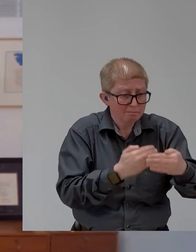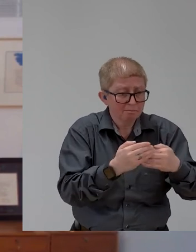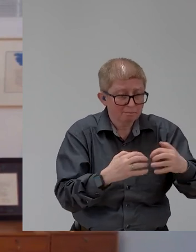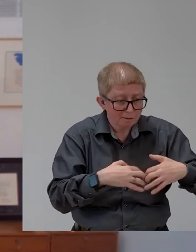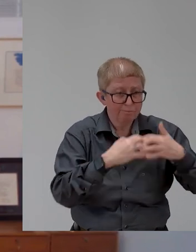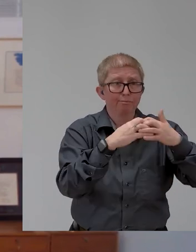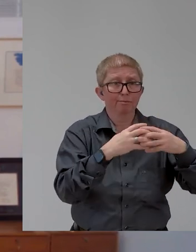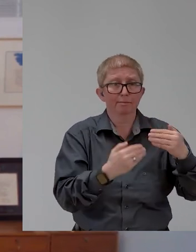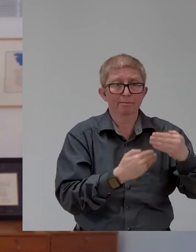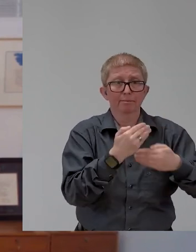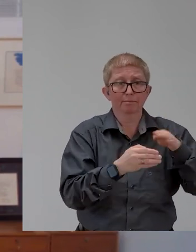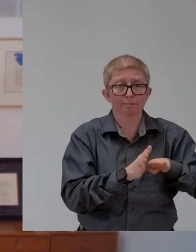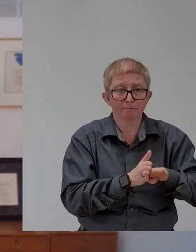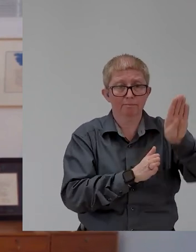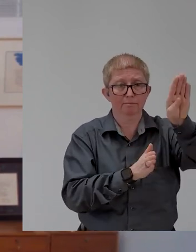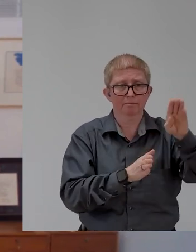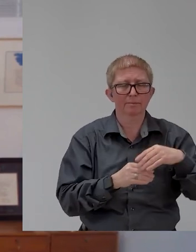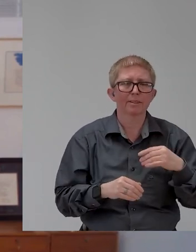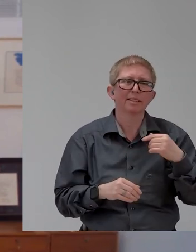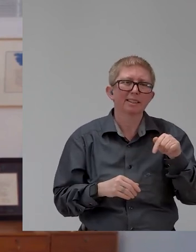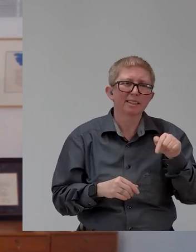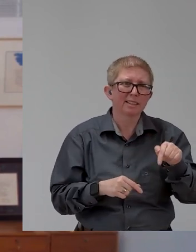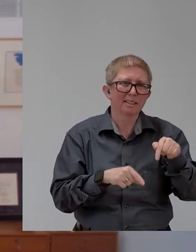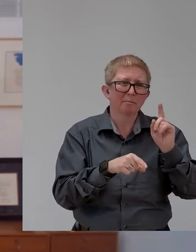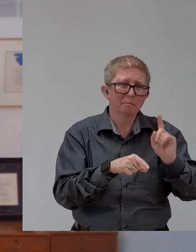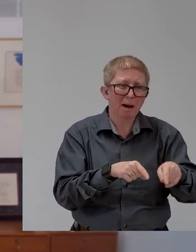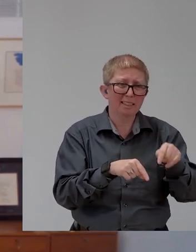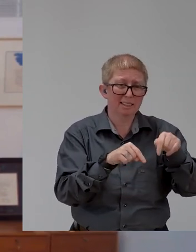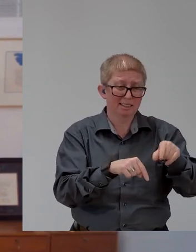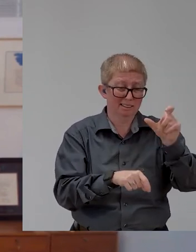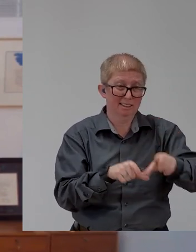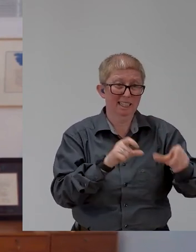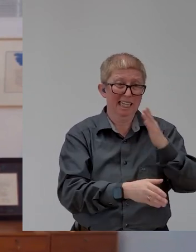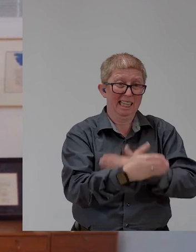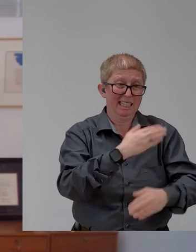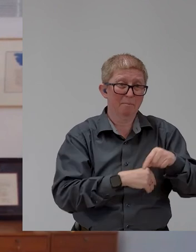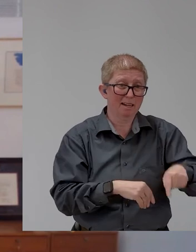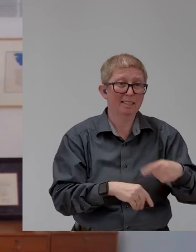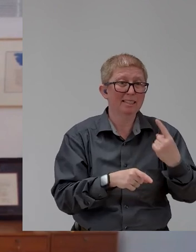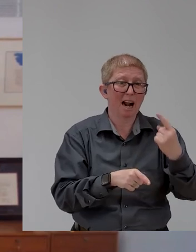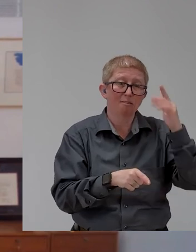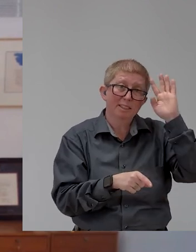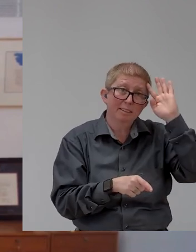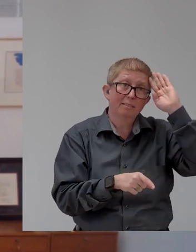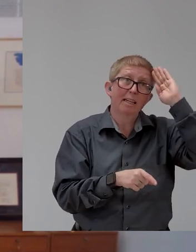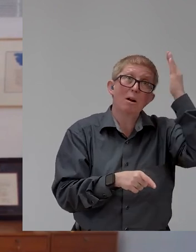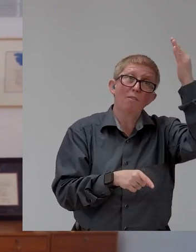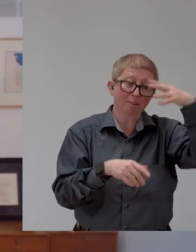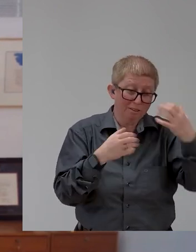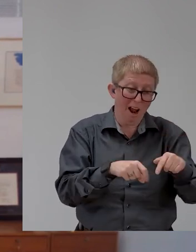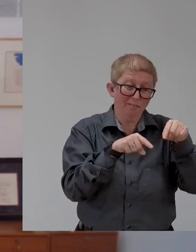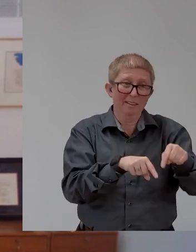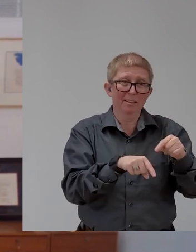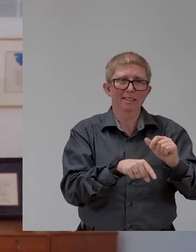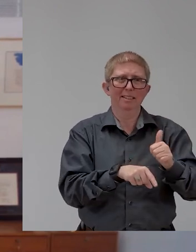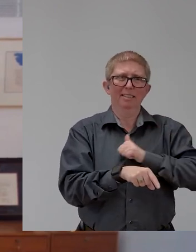is look to people with disabilities as the innovators, right? We need to focus on how do we communicate that people with disabilities